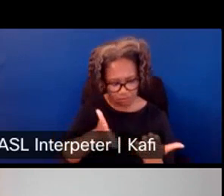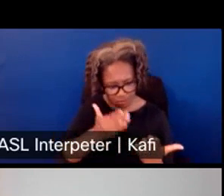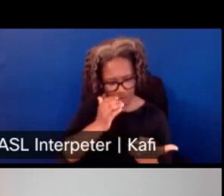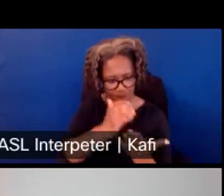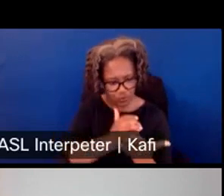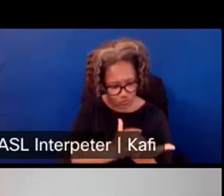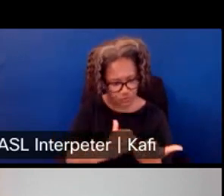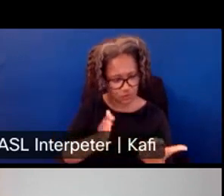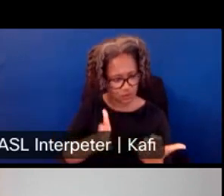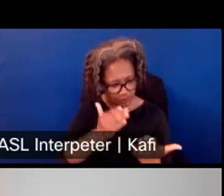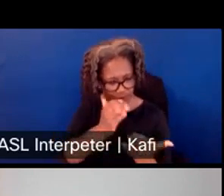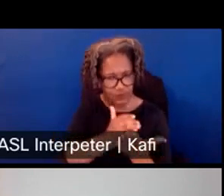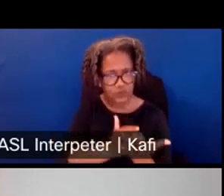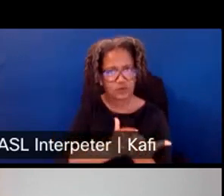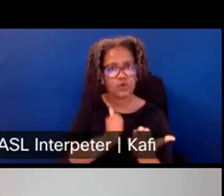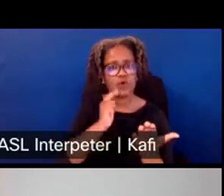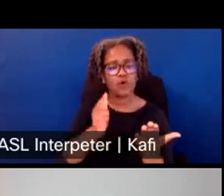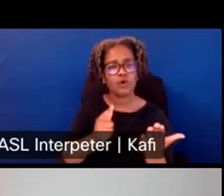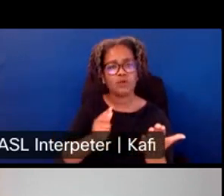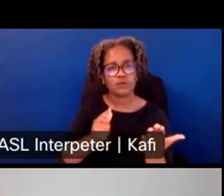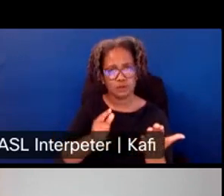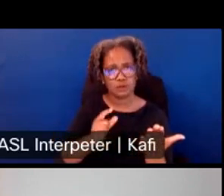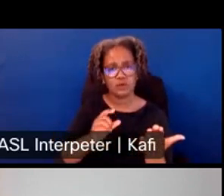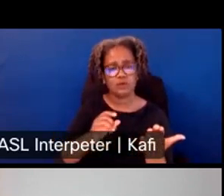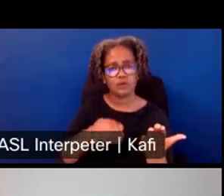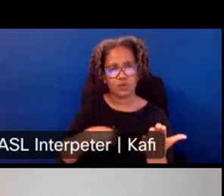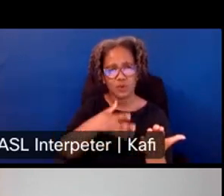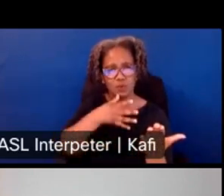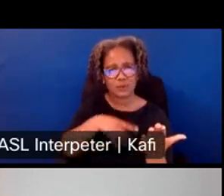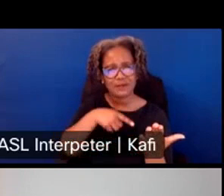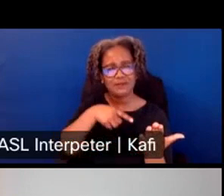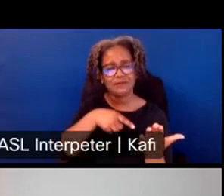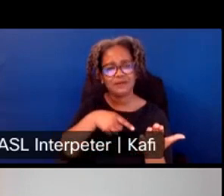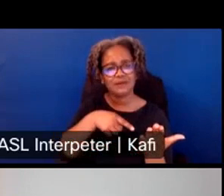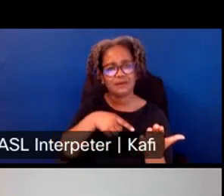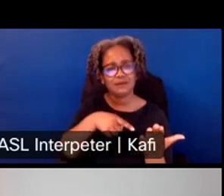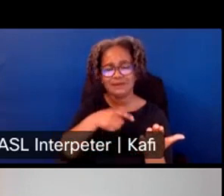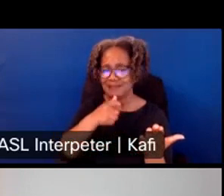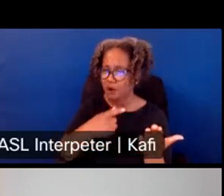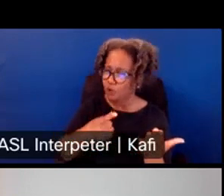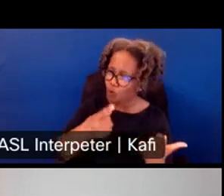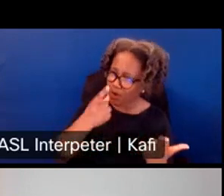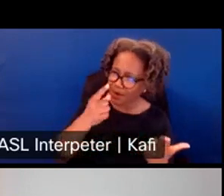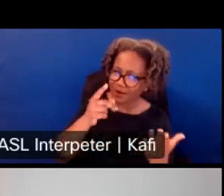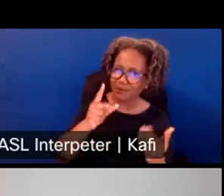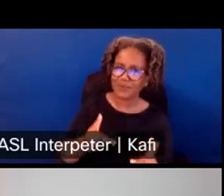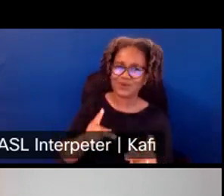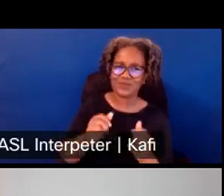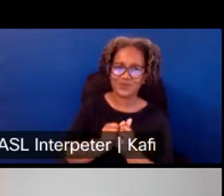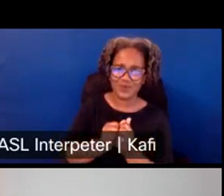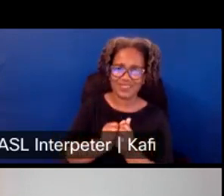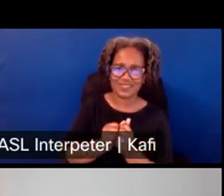in the magazines. There were two or three that they kept out there at all times. When they would bring in a candidate for an